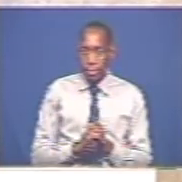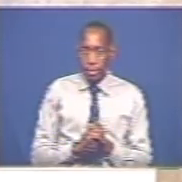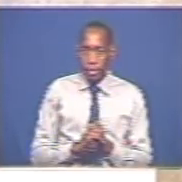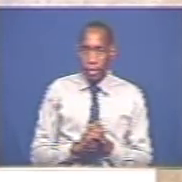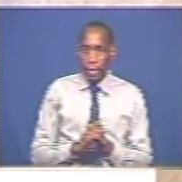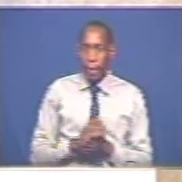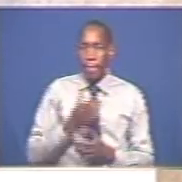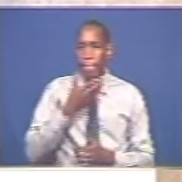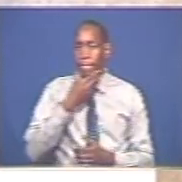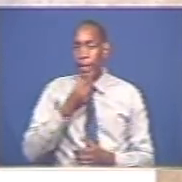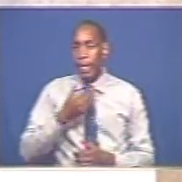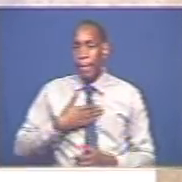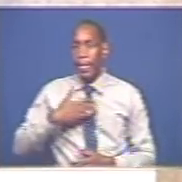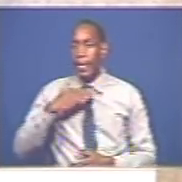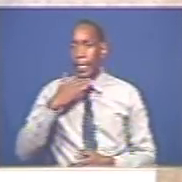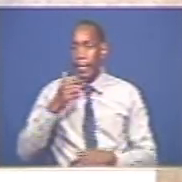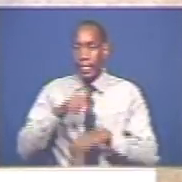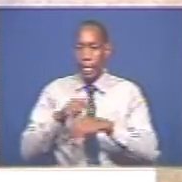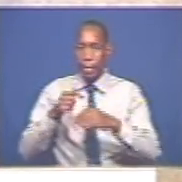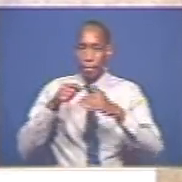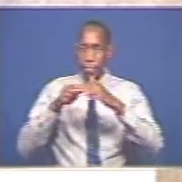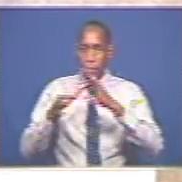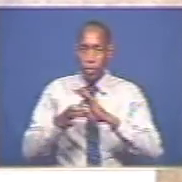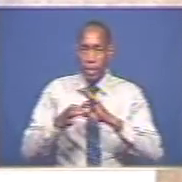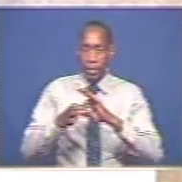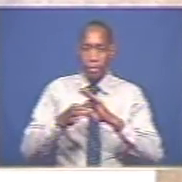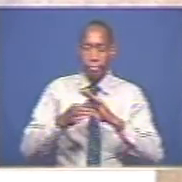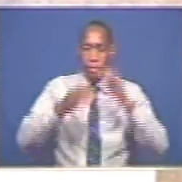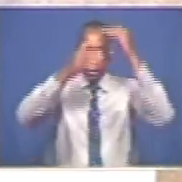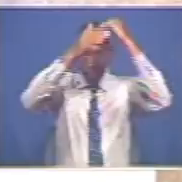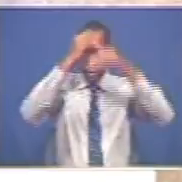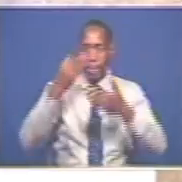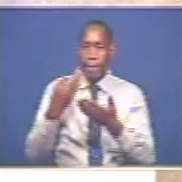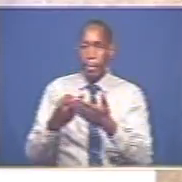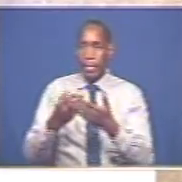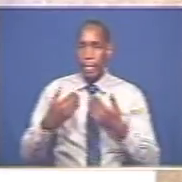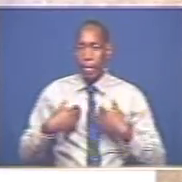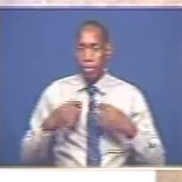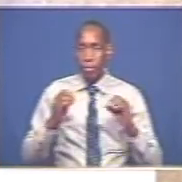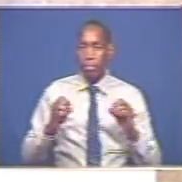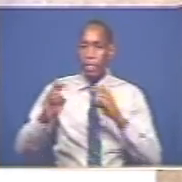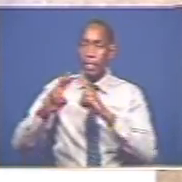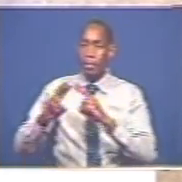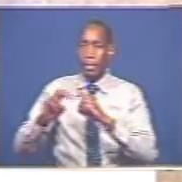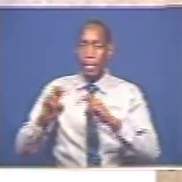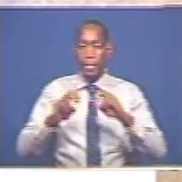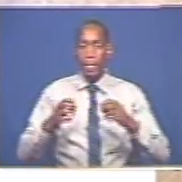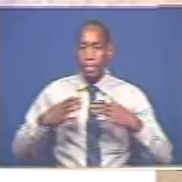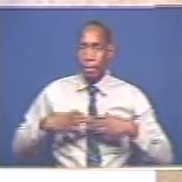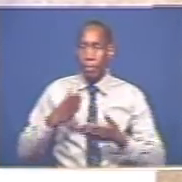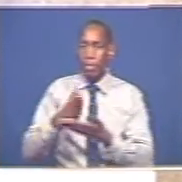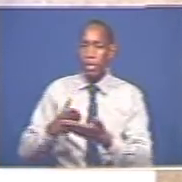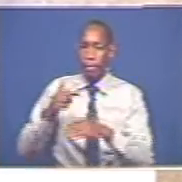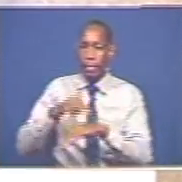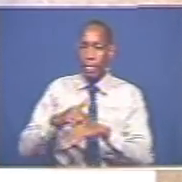my father. When I entered campus, I didn't have finances to sort that out. I would have to look for people who sometimes are